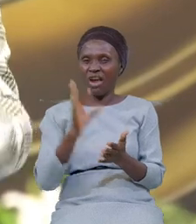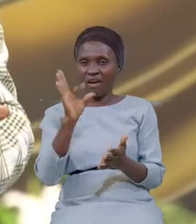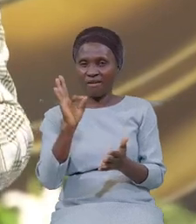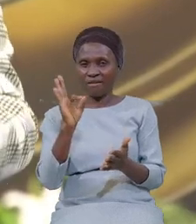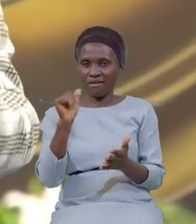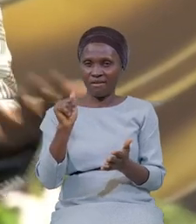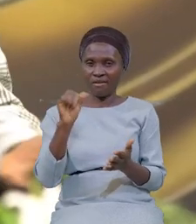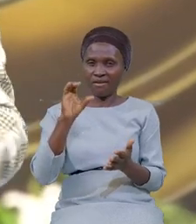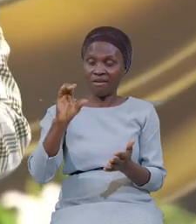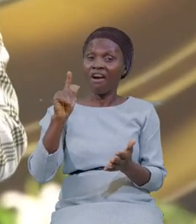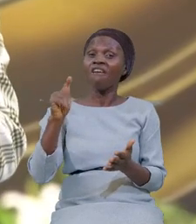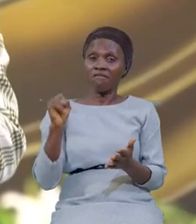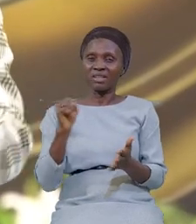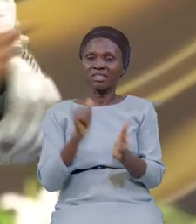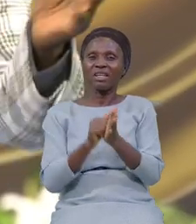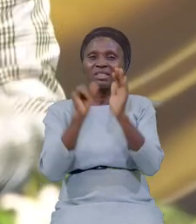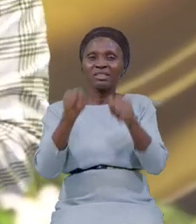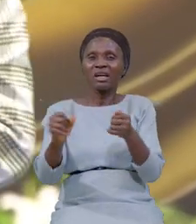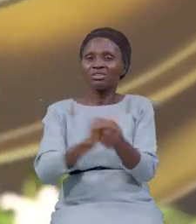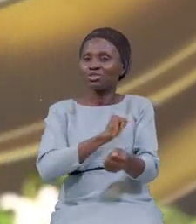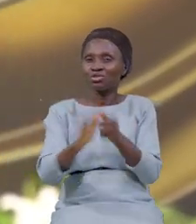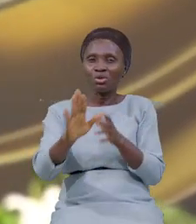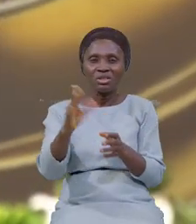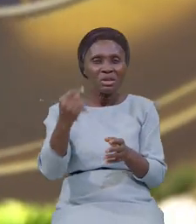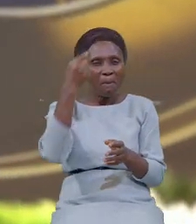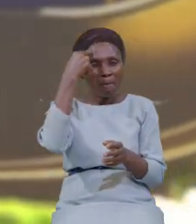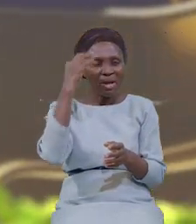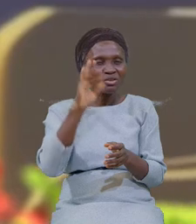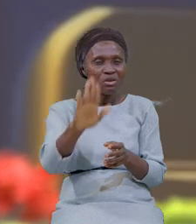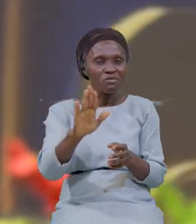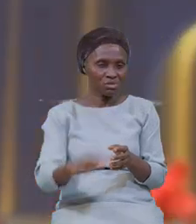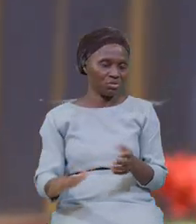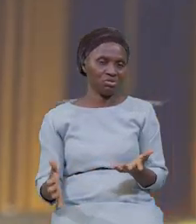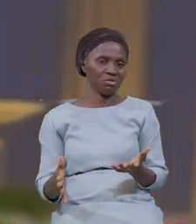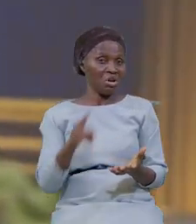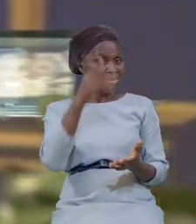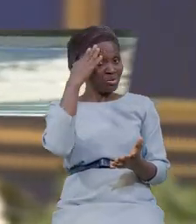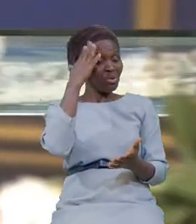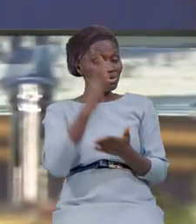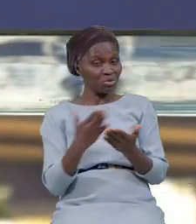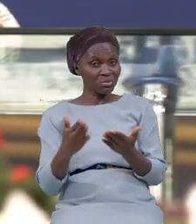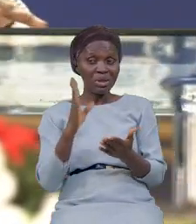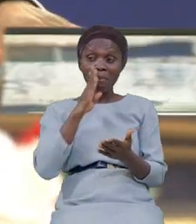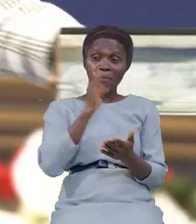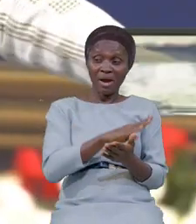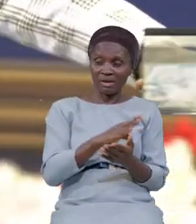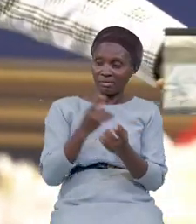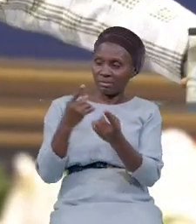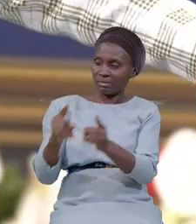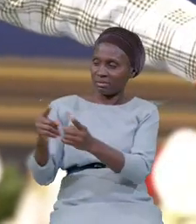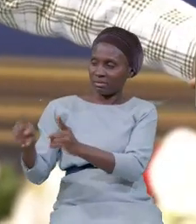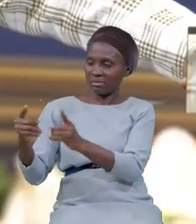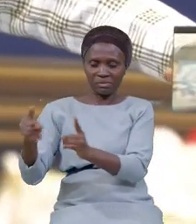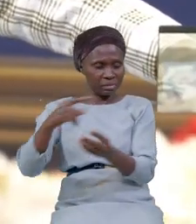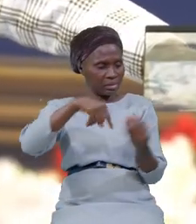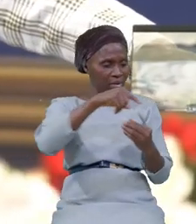the hearts of your children. You know, something bad going on, and you know that, you know, you are at